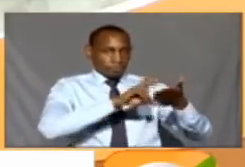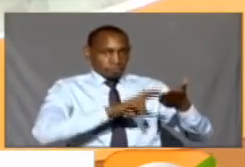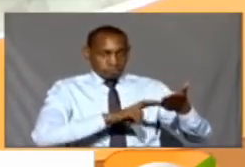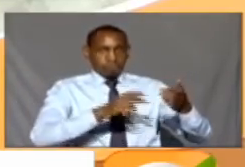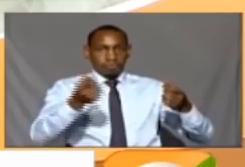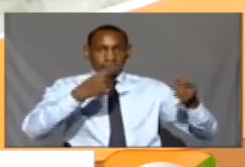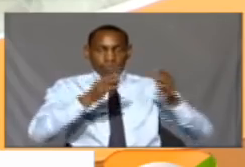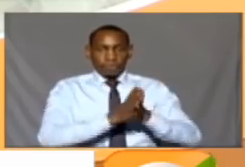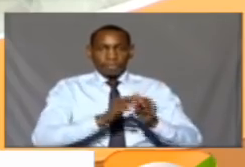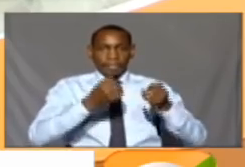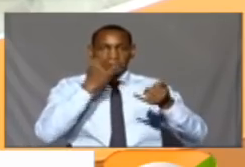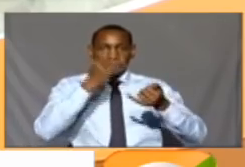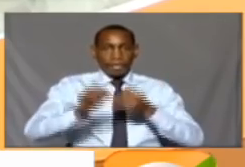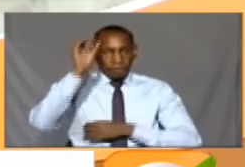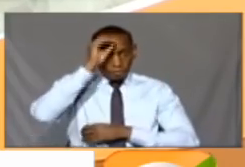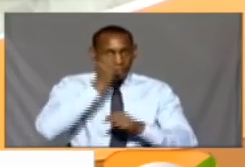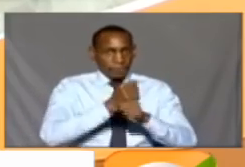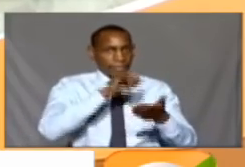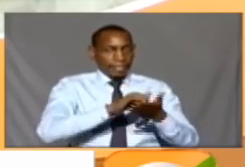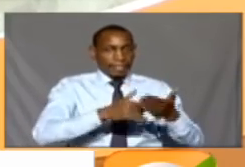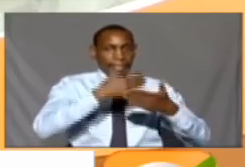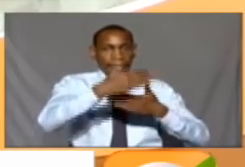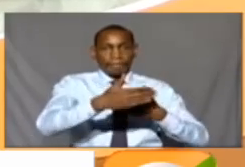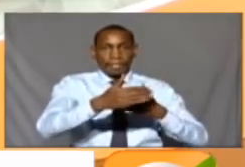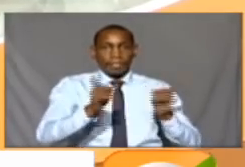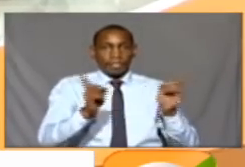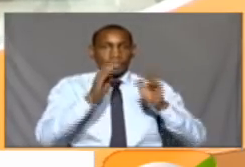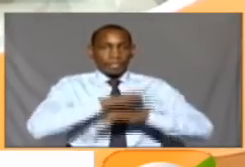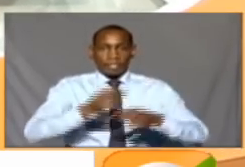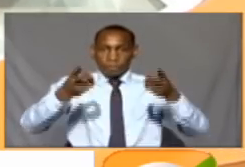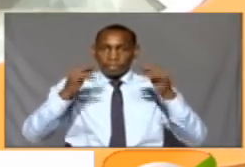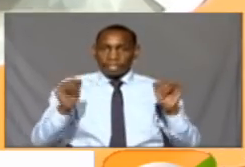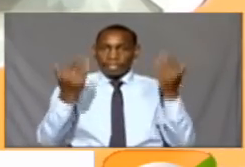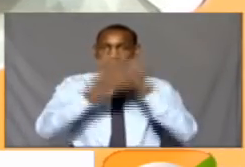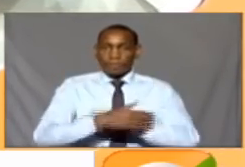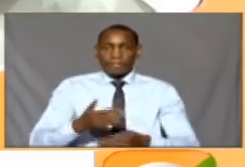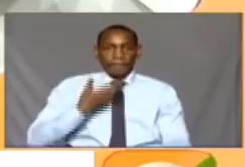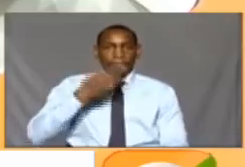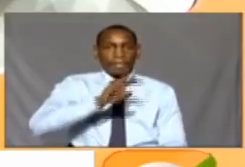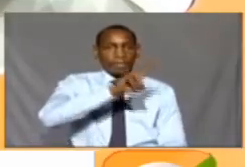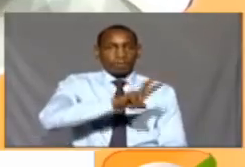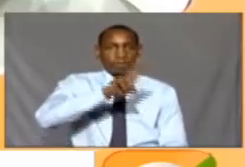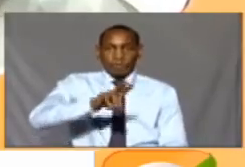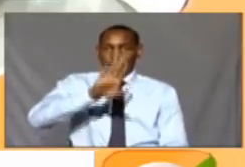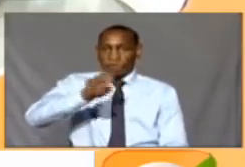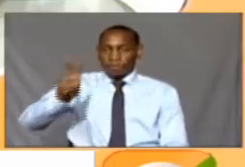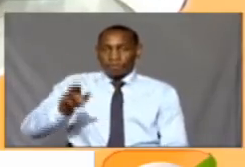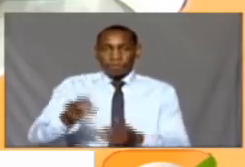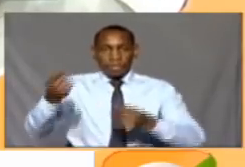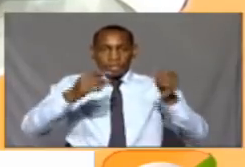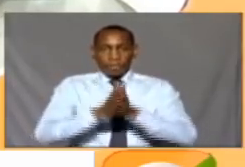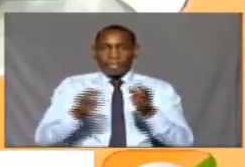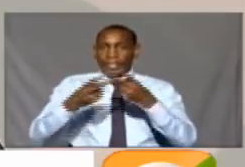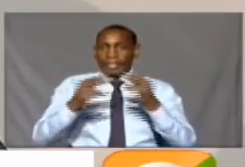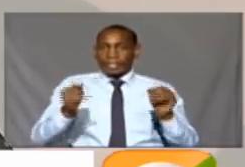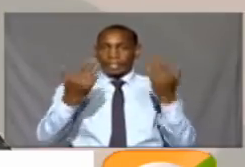your final comment. Let's do that immediately after the break. You're watching Newsnight. What's your feedback? 22422 is the SMS line. The hashtag is Newsnight. I'll